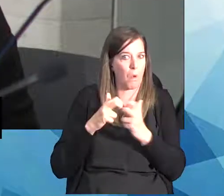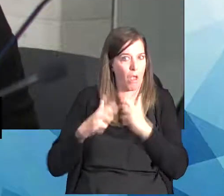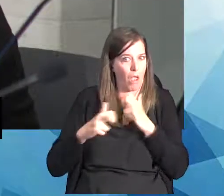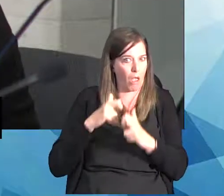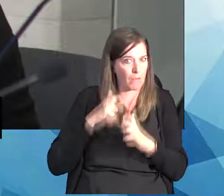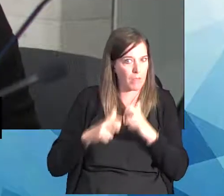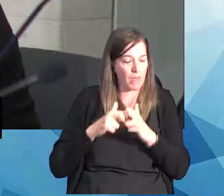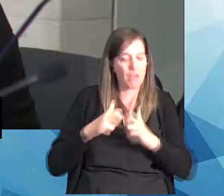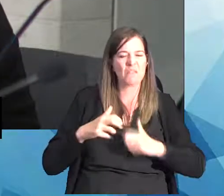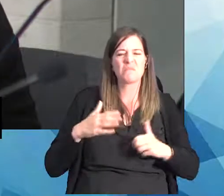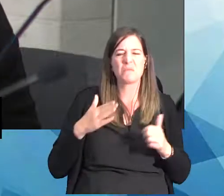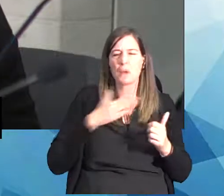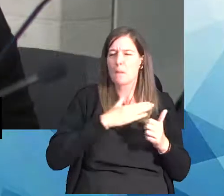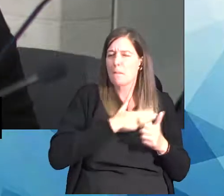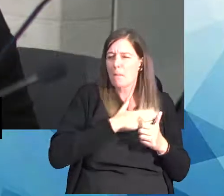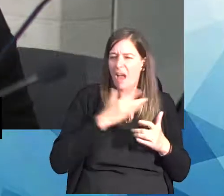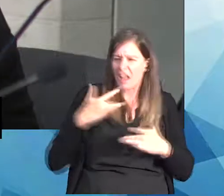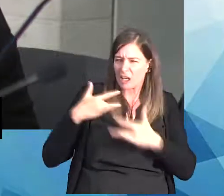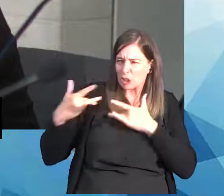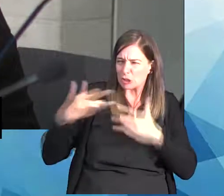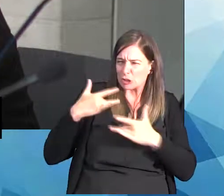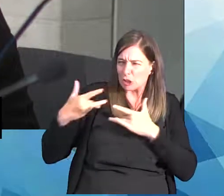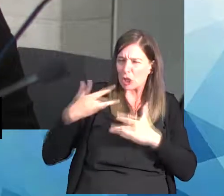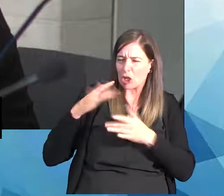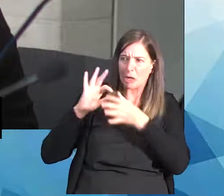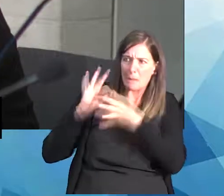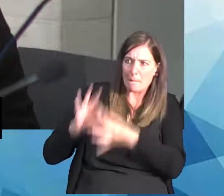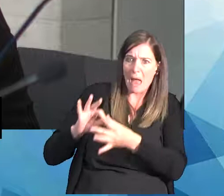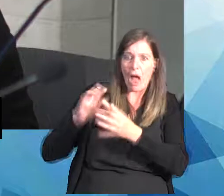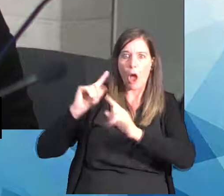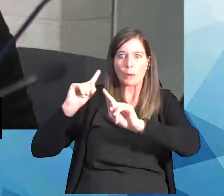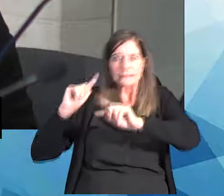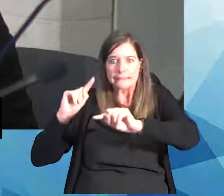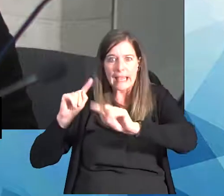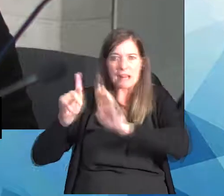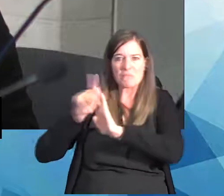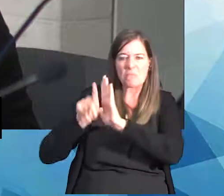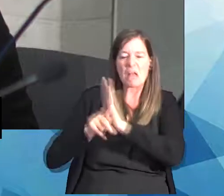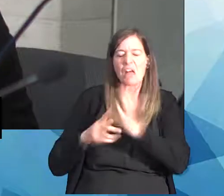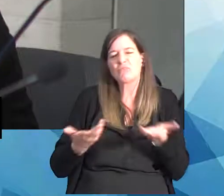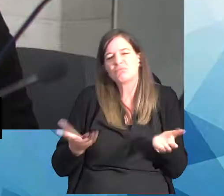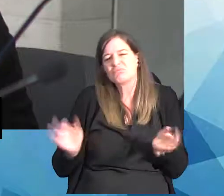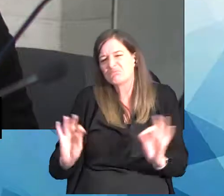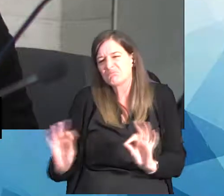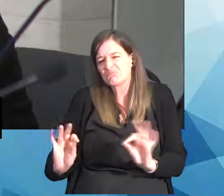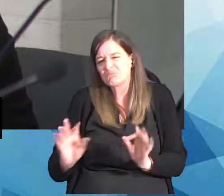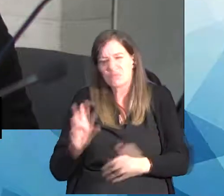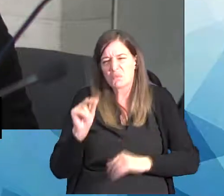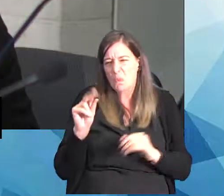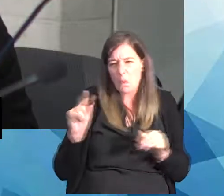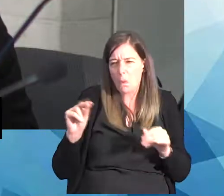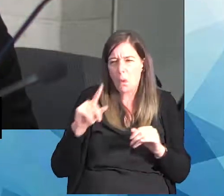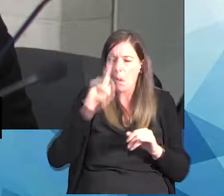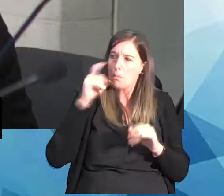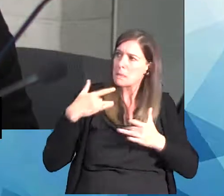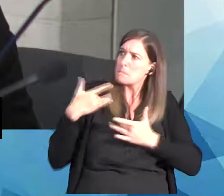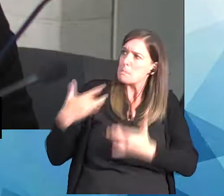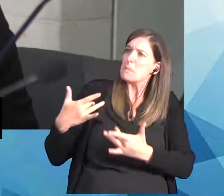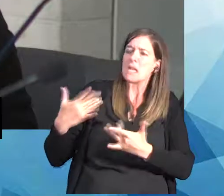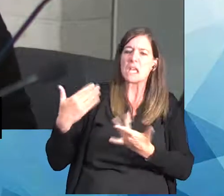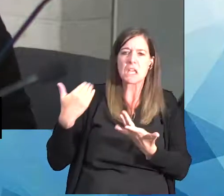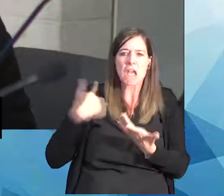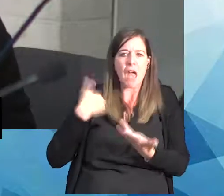less concerned about the overall attendance policy because I think we generally have good attendance. And again, the board member is going to miss a meeting or